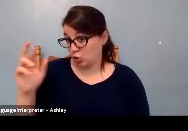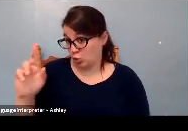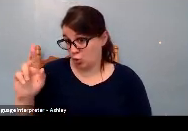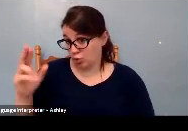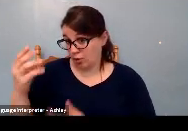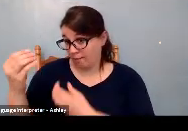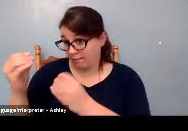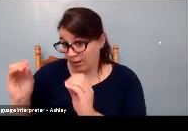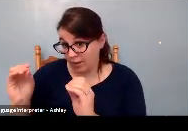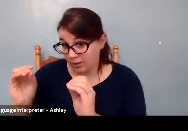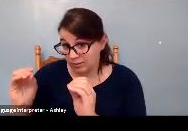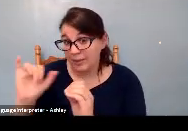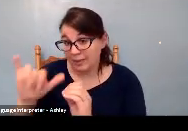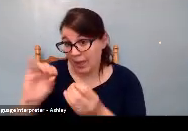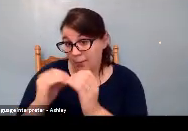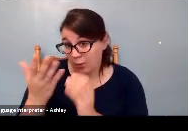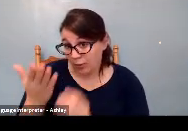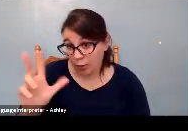there,